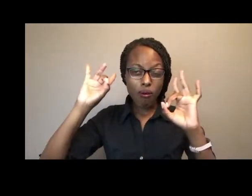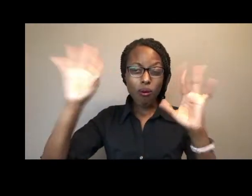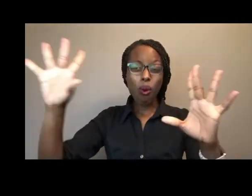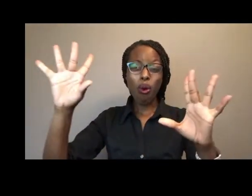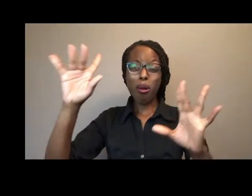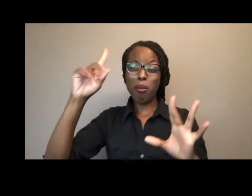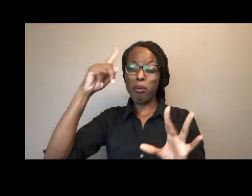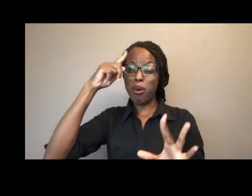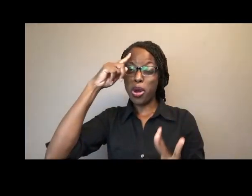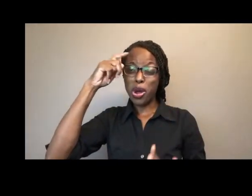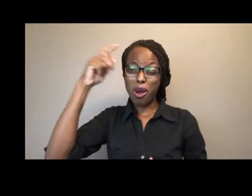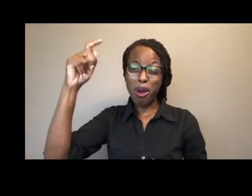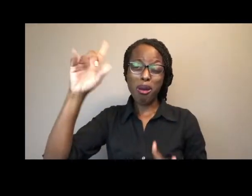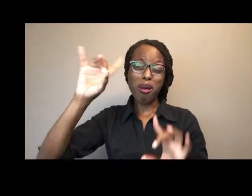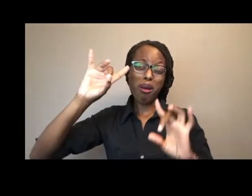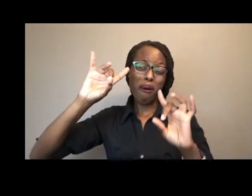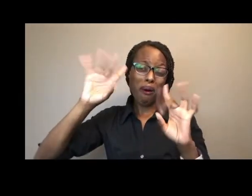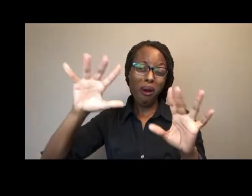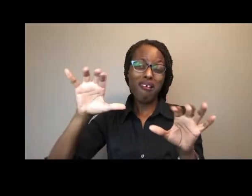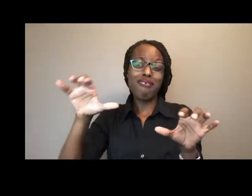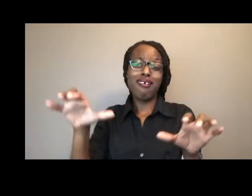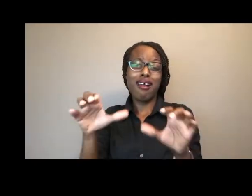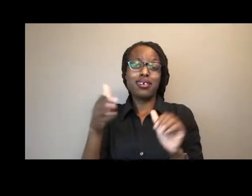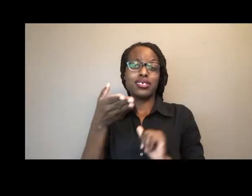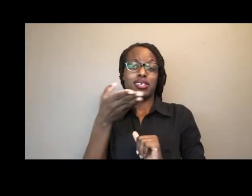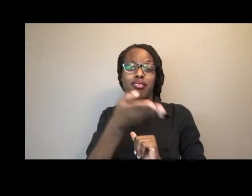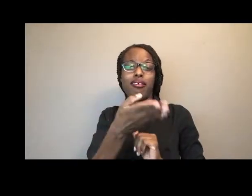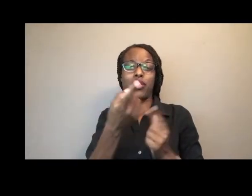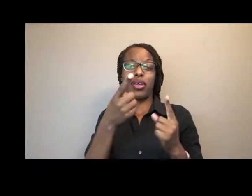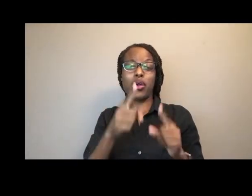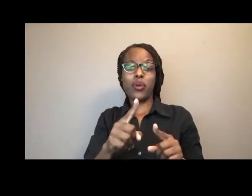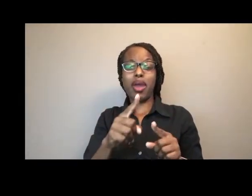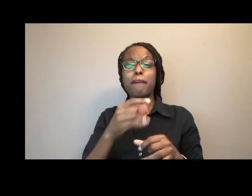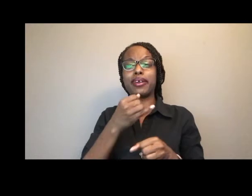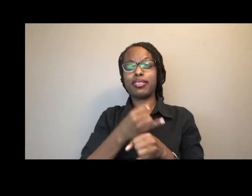nightmare that was going on in Louisville.